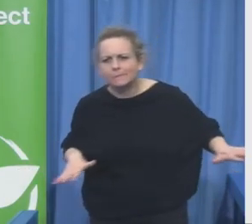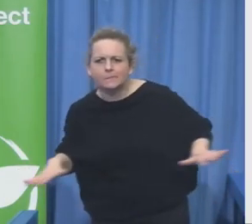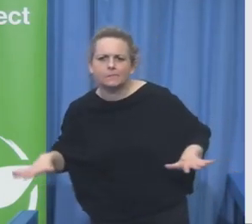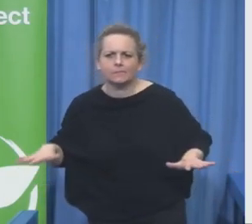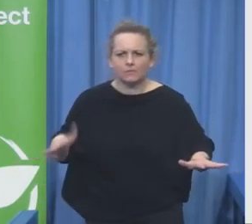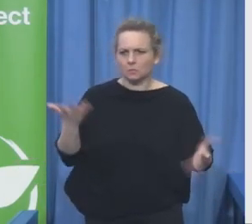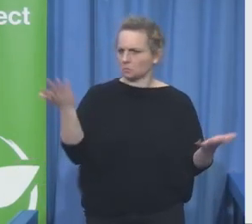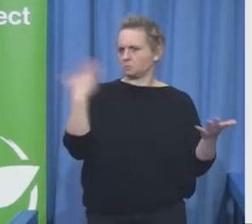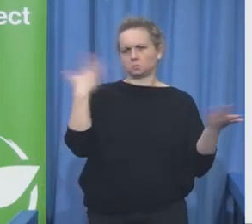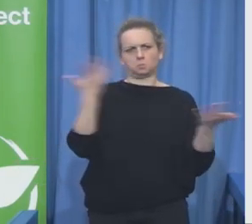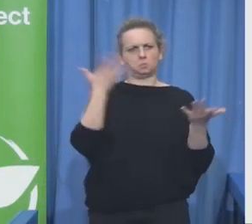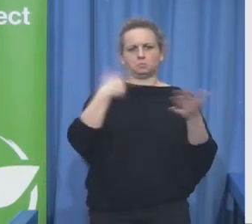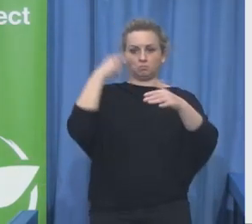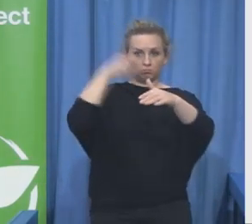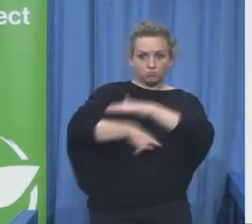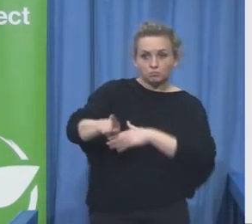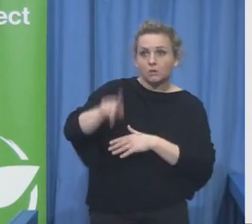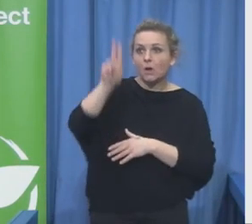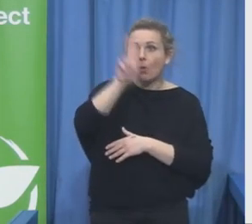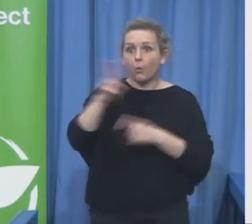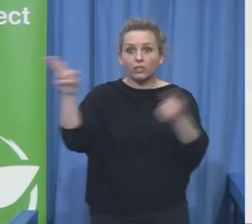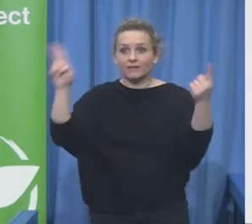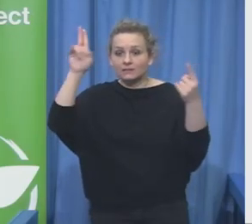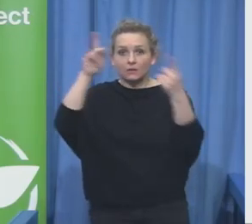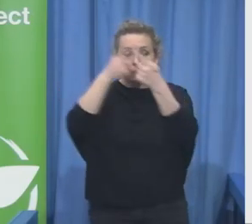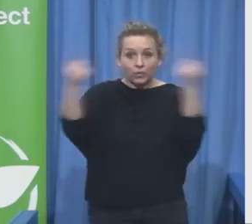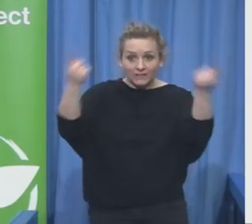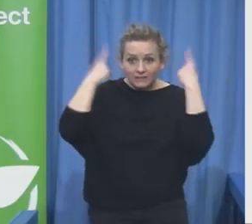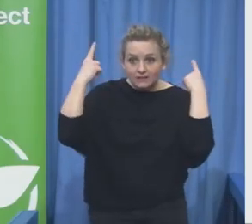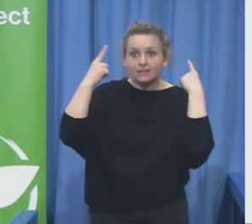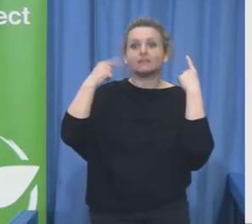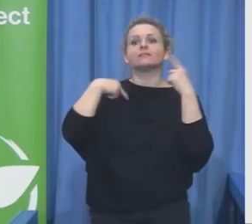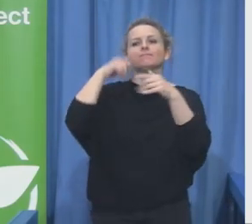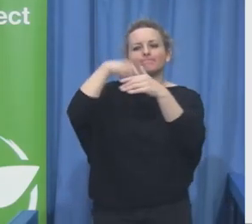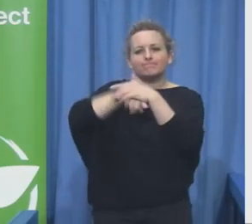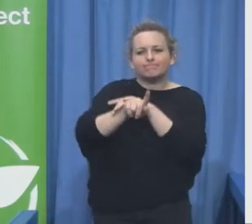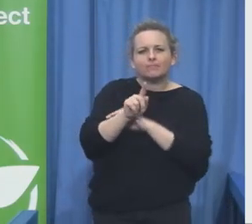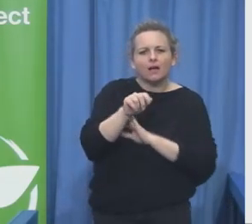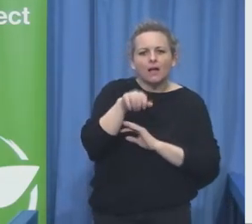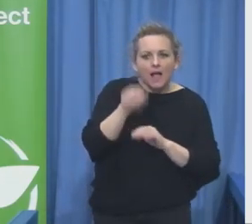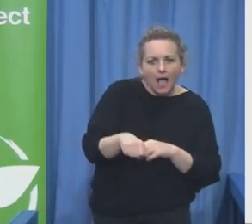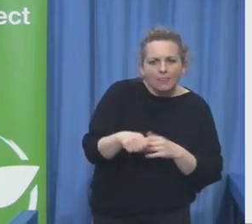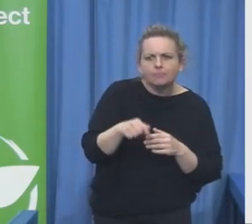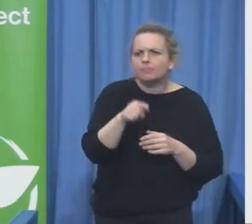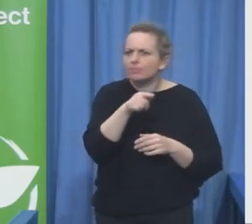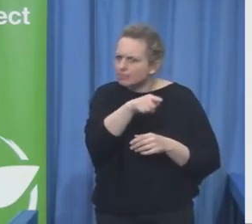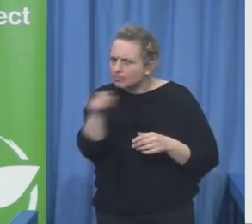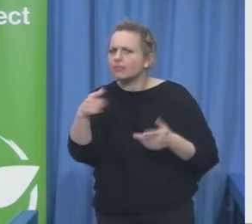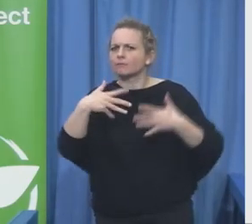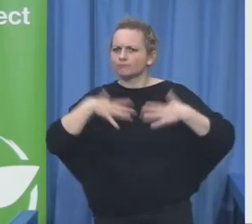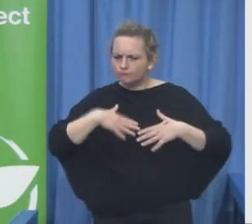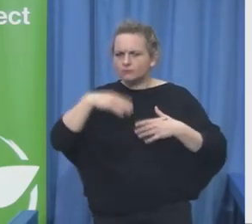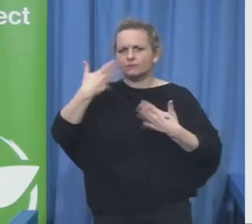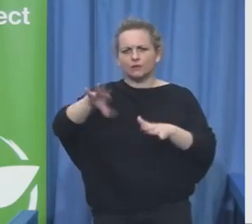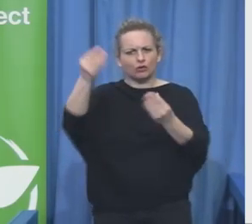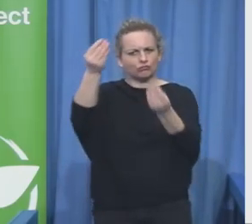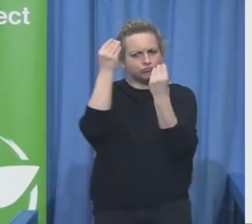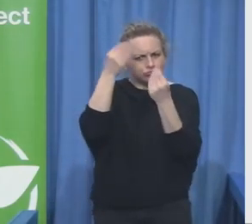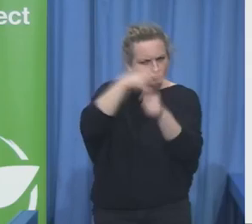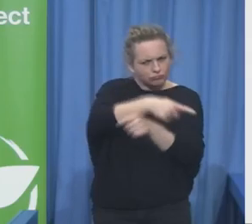but in a call out to you all around the world, it's very difficult to find graduate fairs or recruitment fairs that